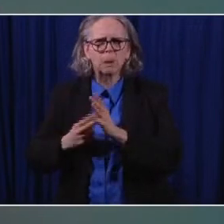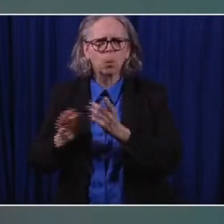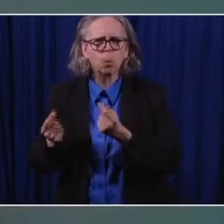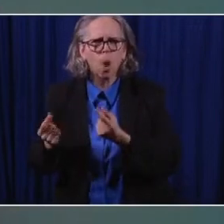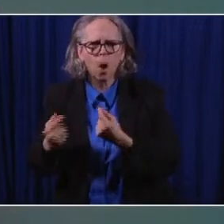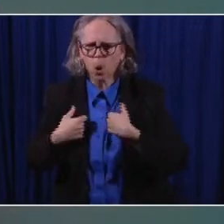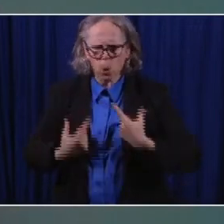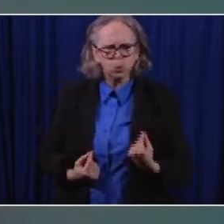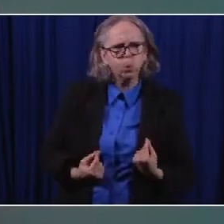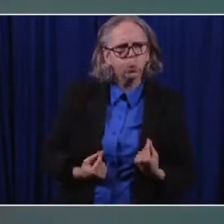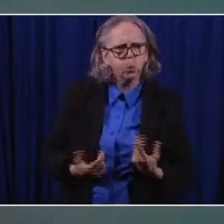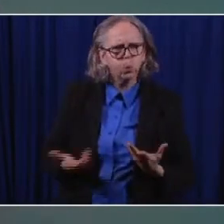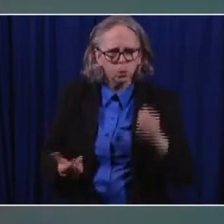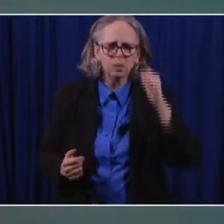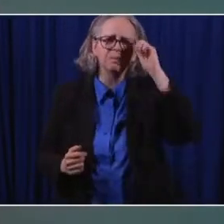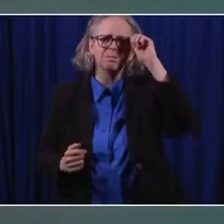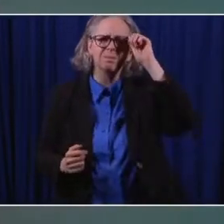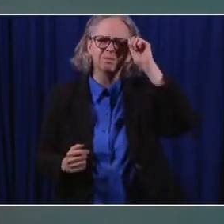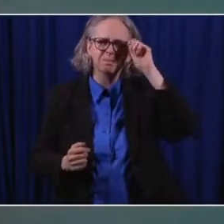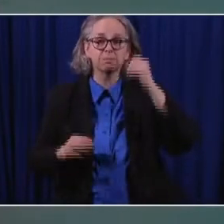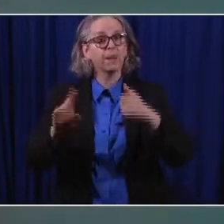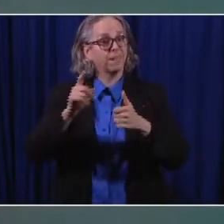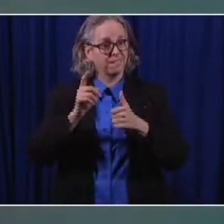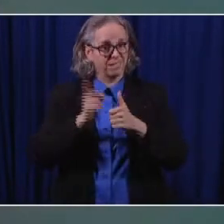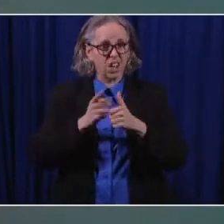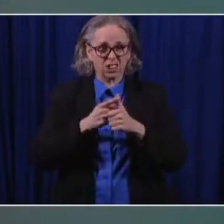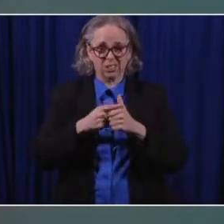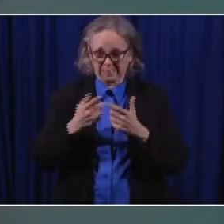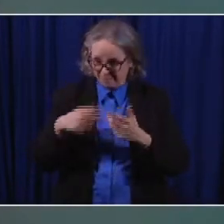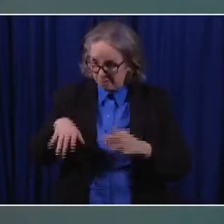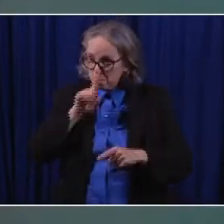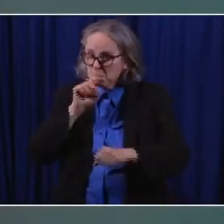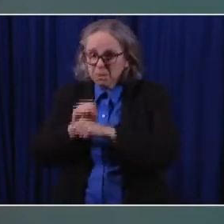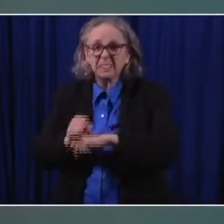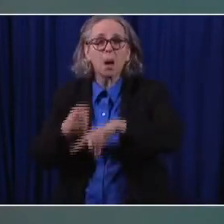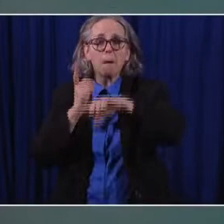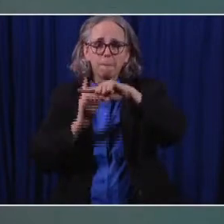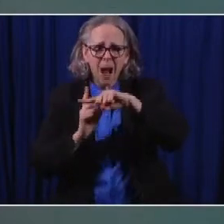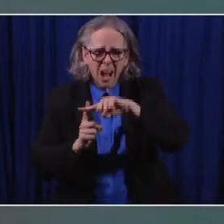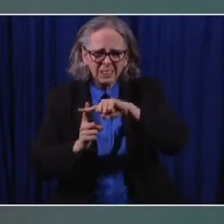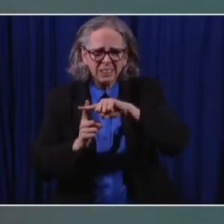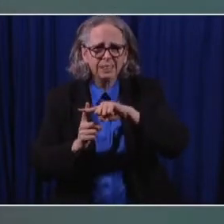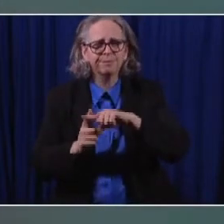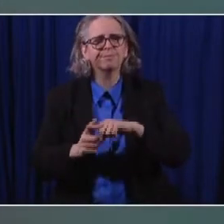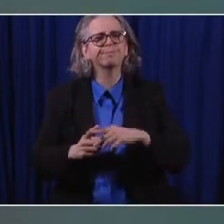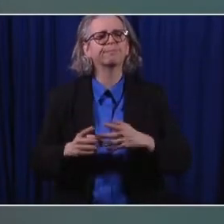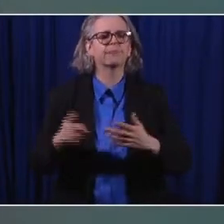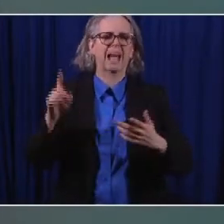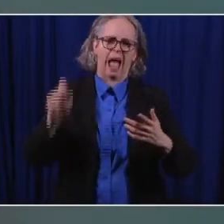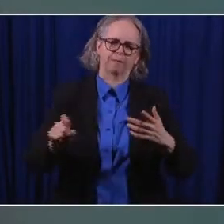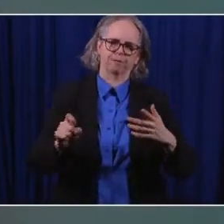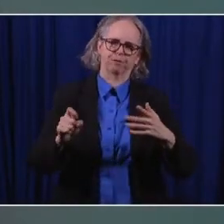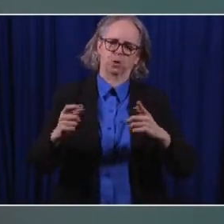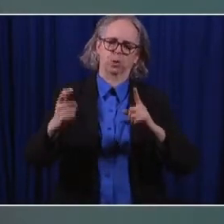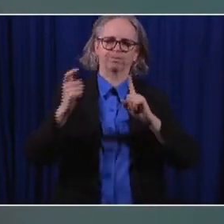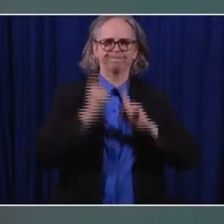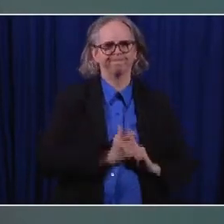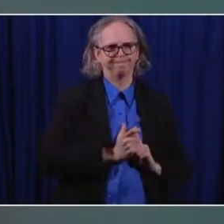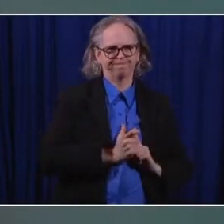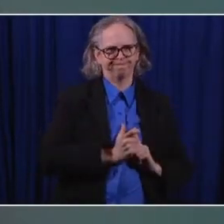thing. First, if it does happen to be positive, just remember to isolate yourself to prevent the spread